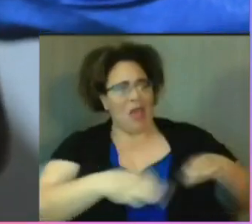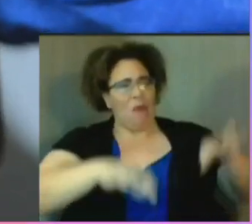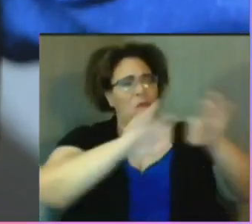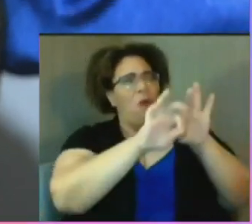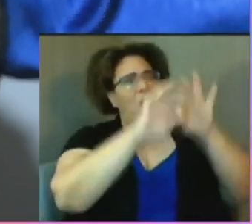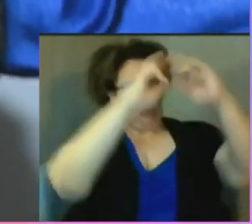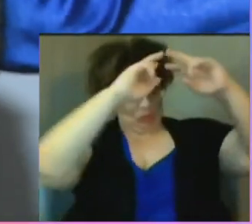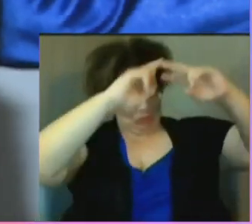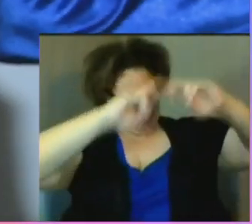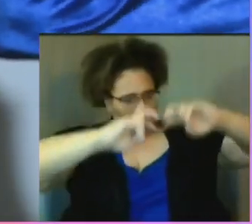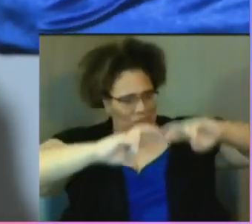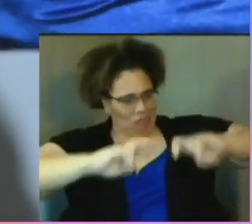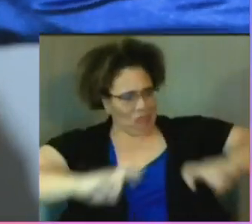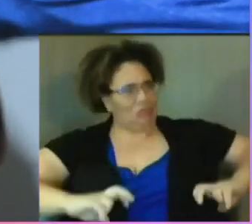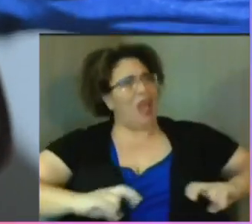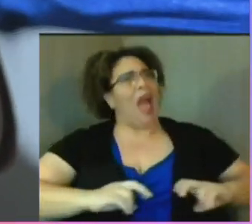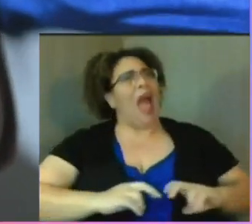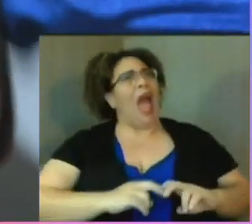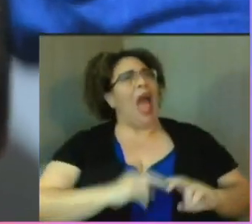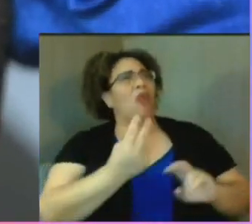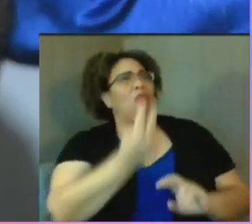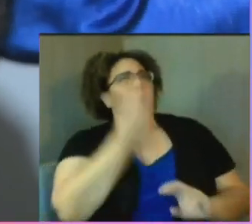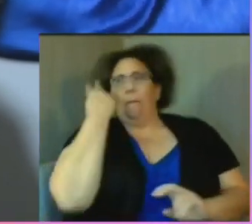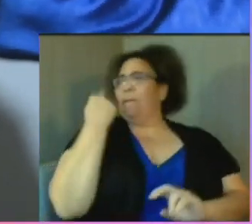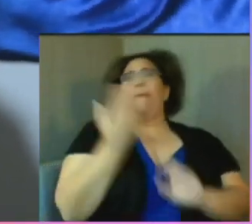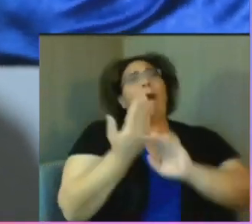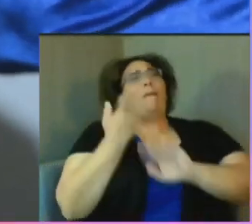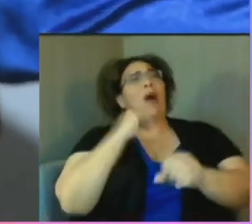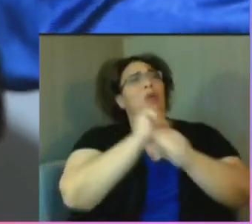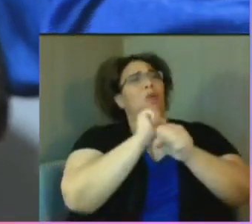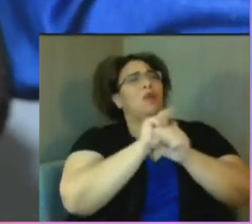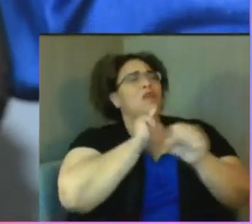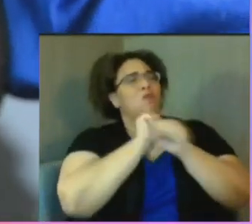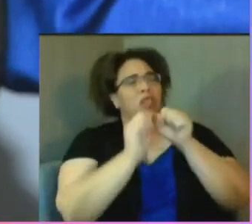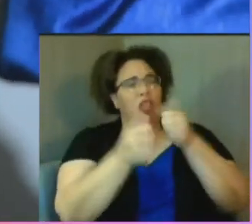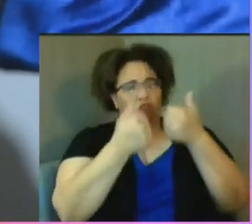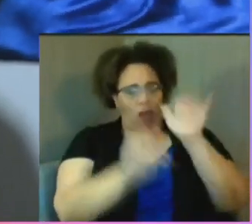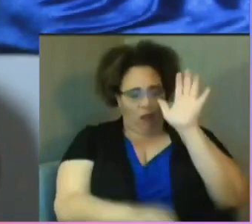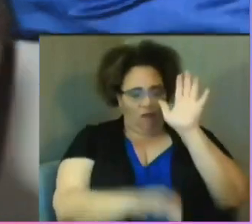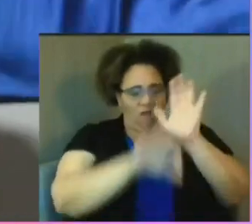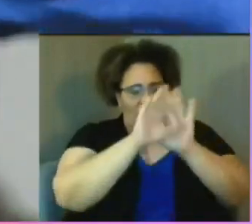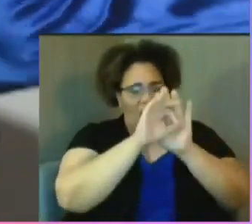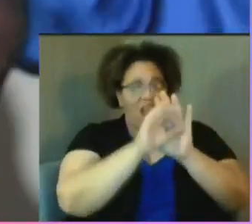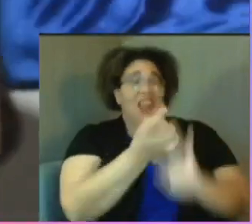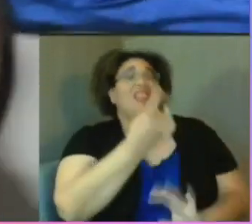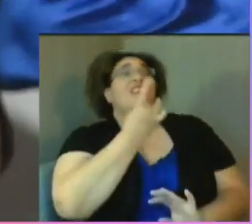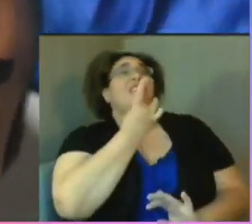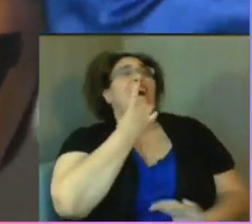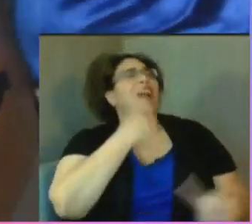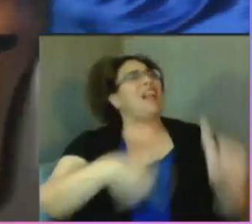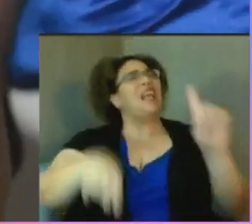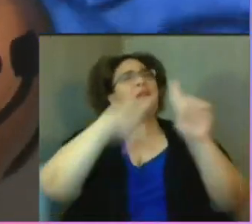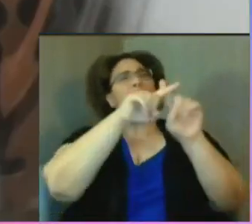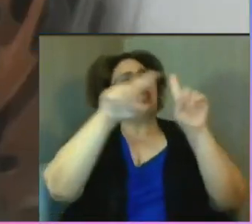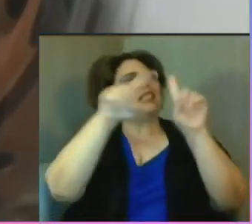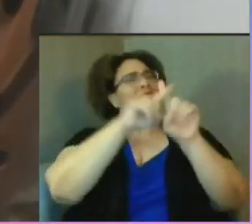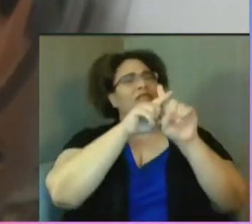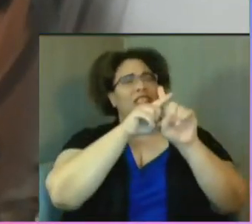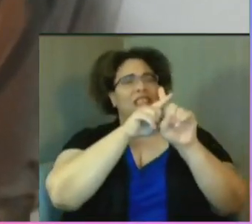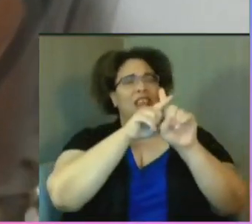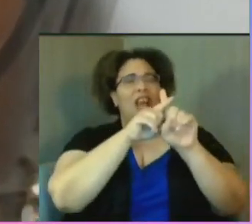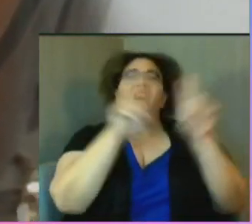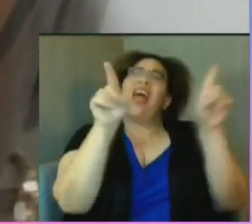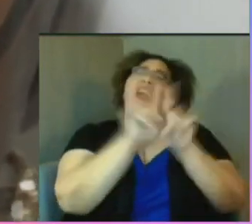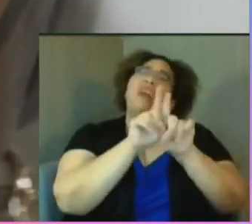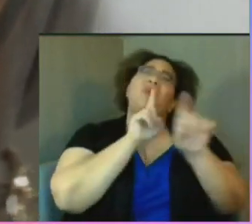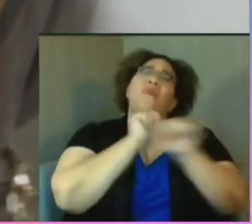past work and really reflecting and trying to find the light and positivity, and to also just assess where